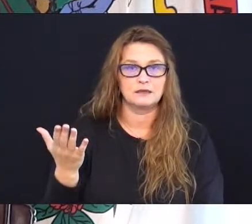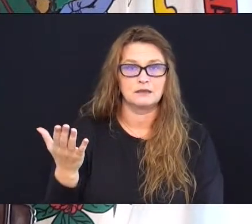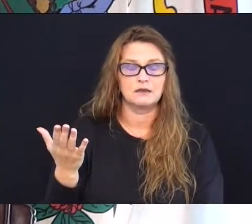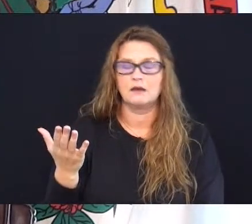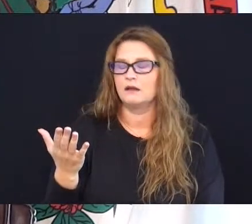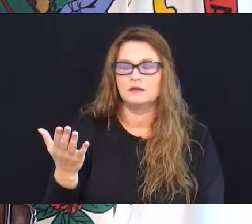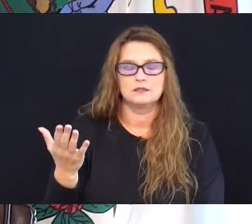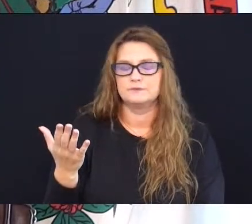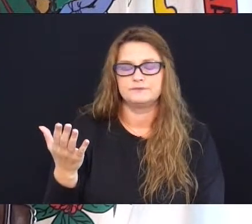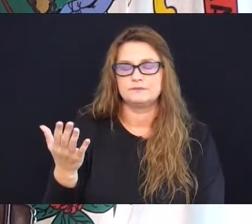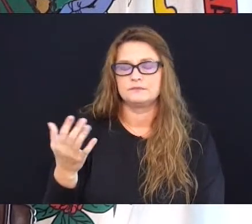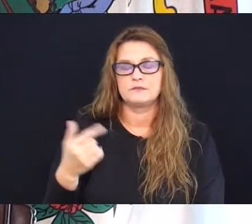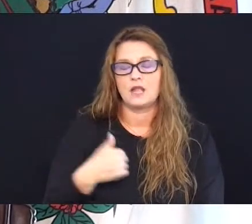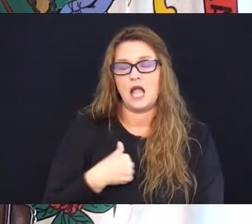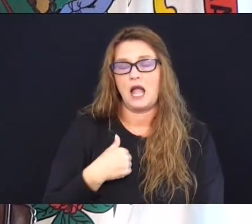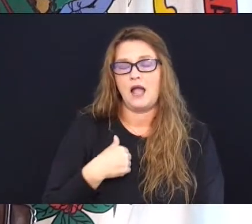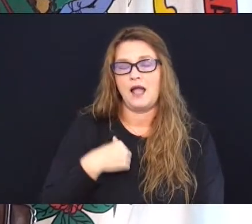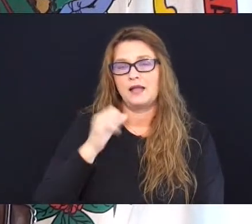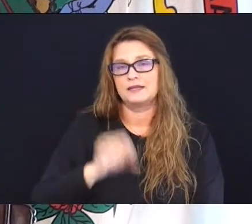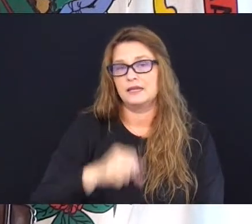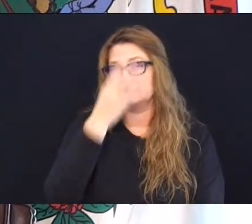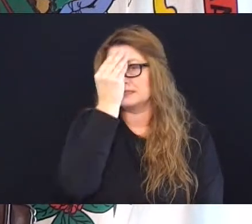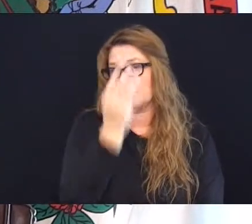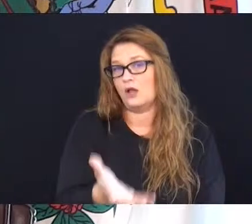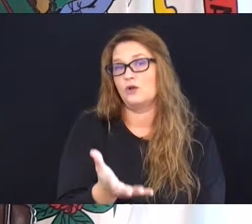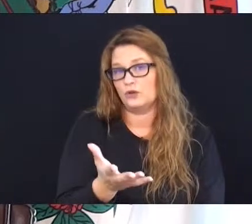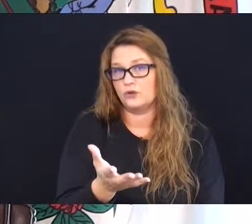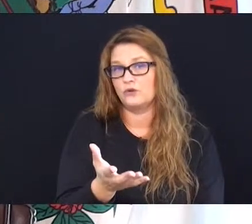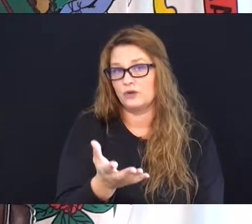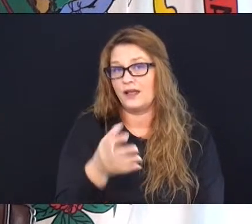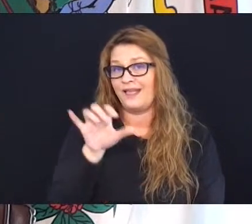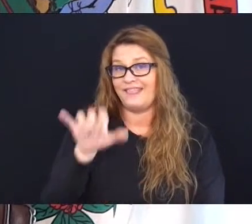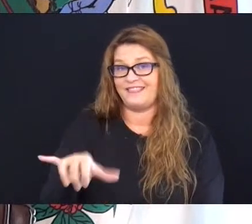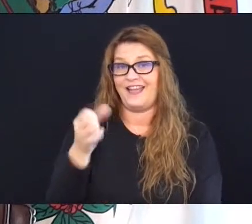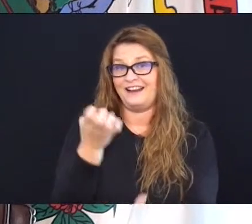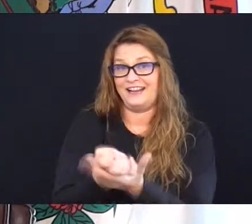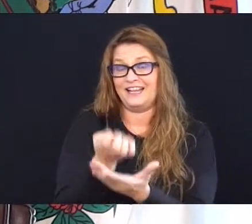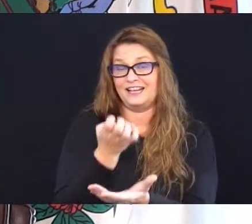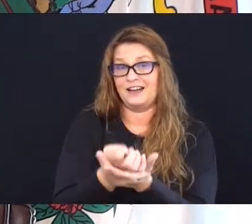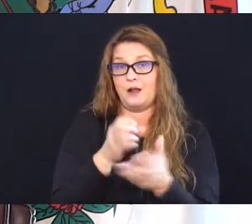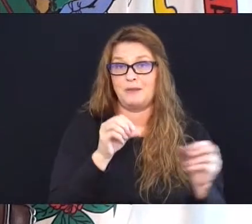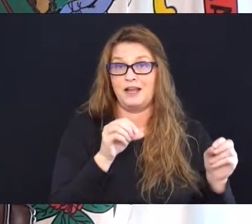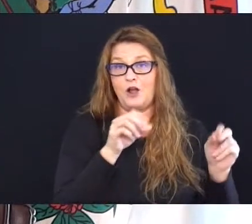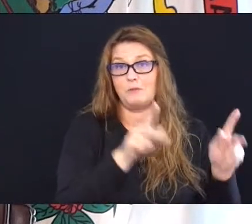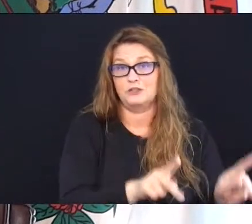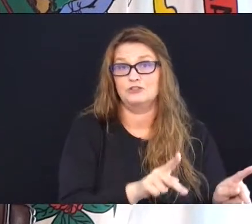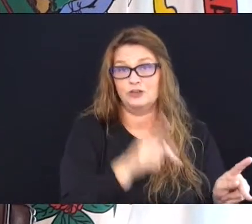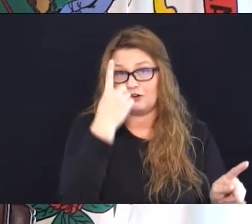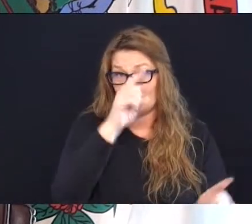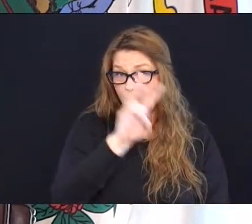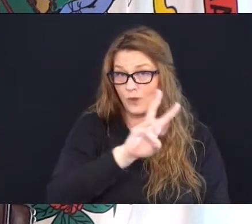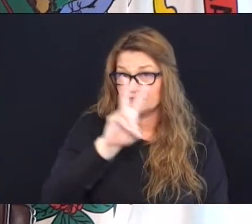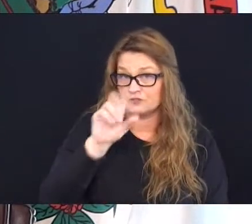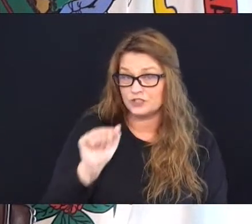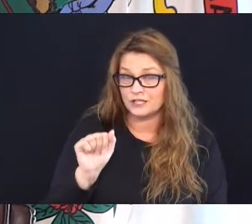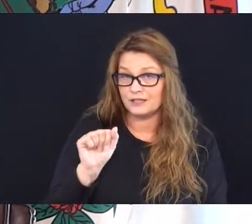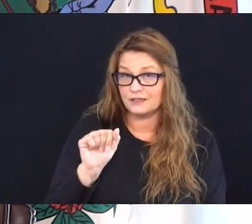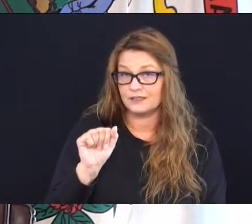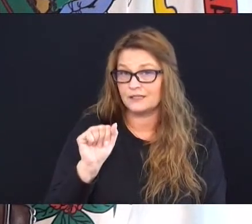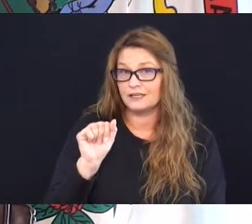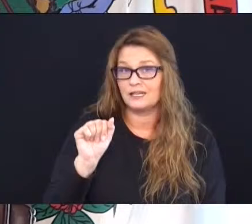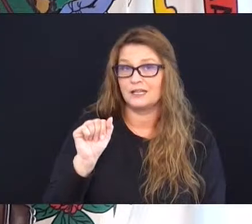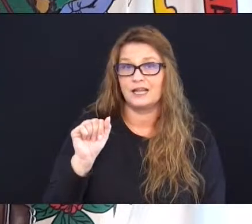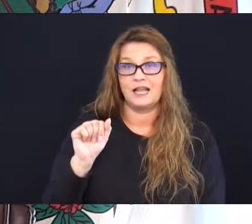everything? Well, I can tell you that this is an economic opportunity beyond belief for West Virginia, and it